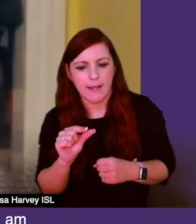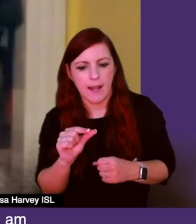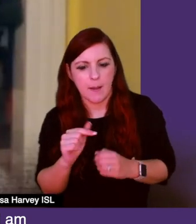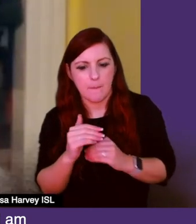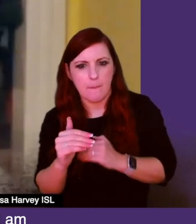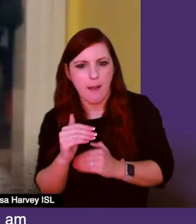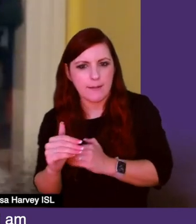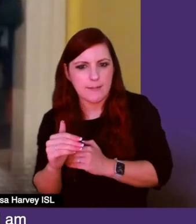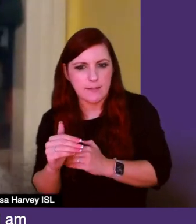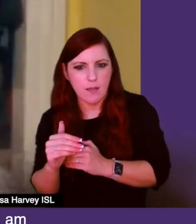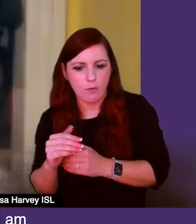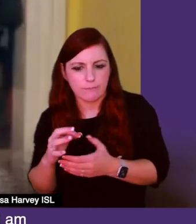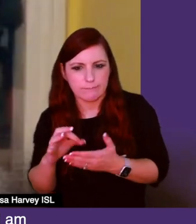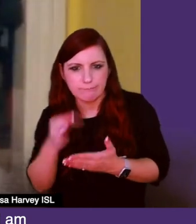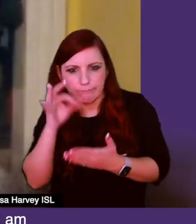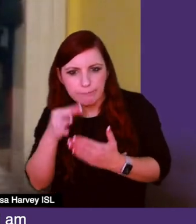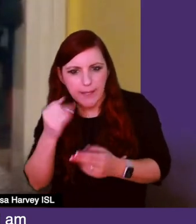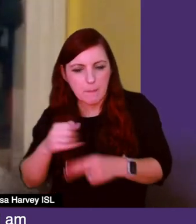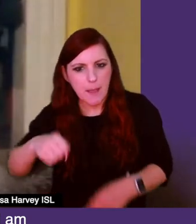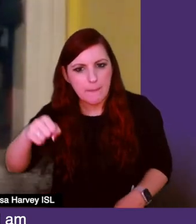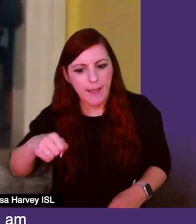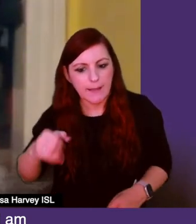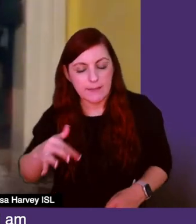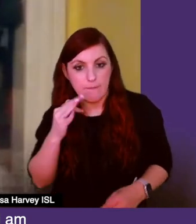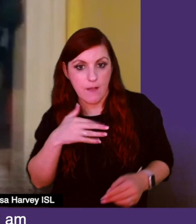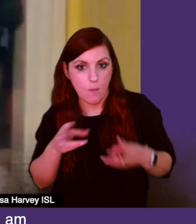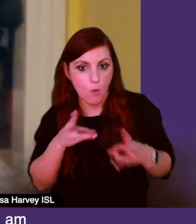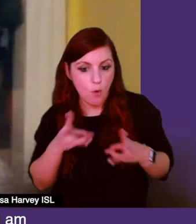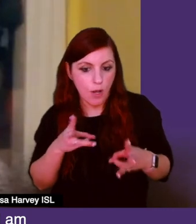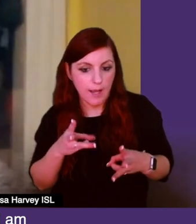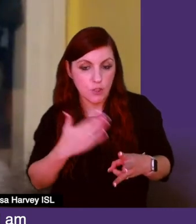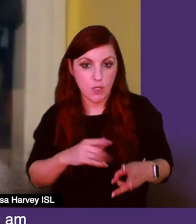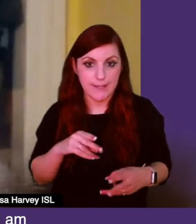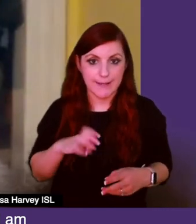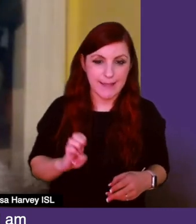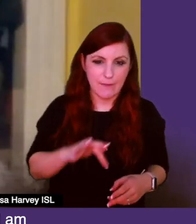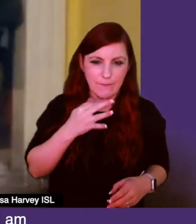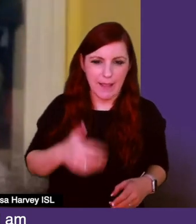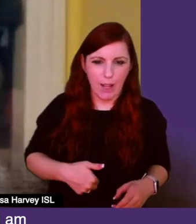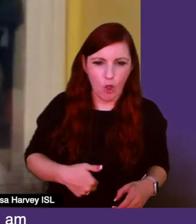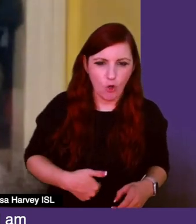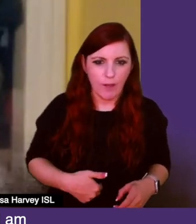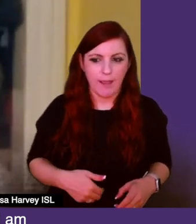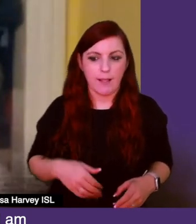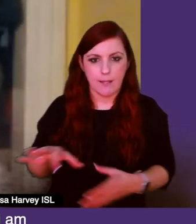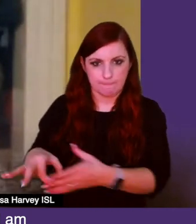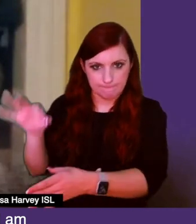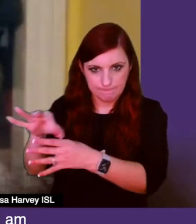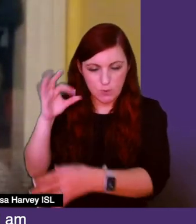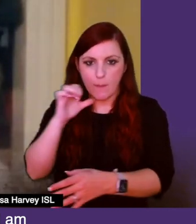of cashews in my bag when I am working, just in case I am hungry